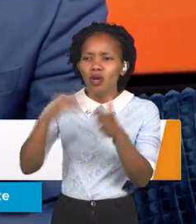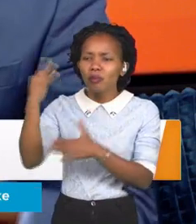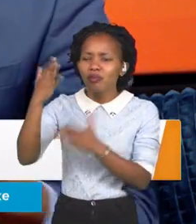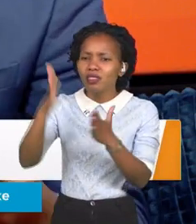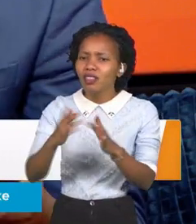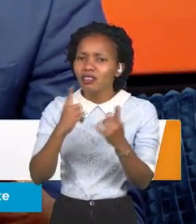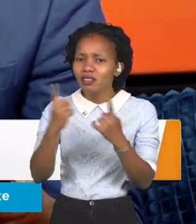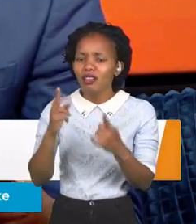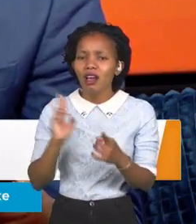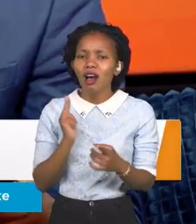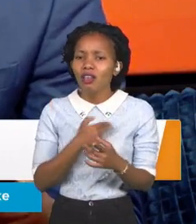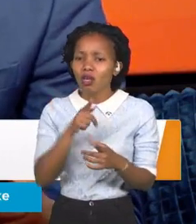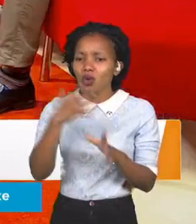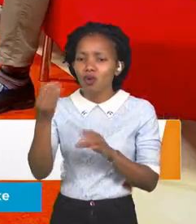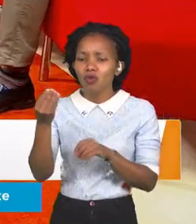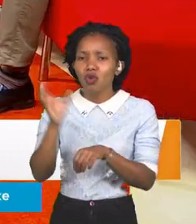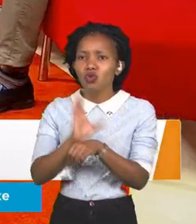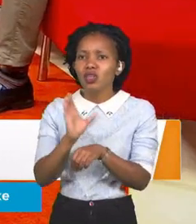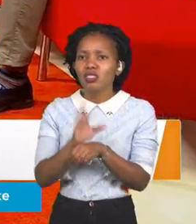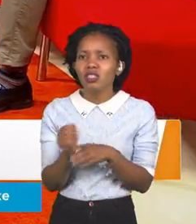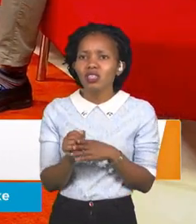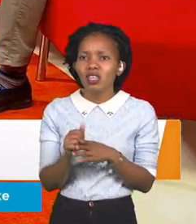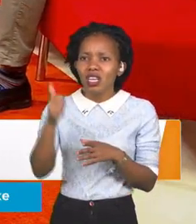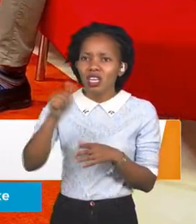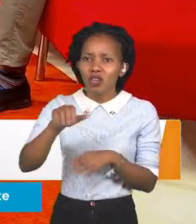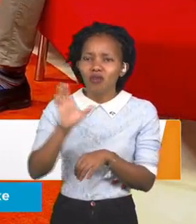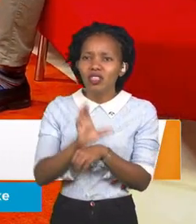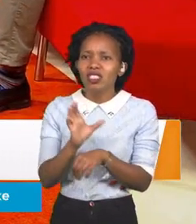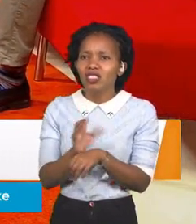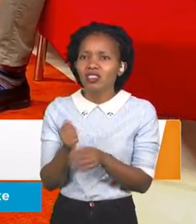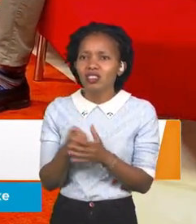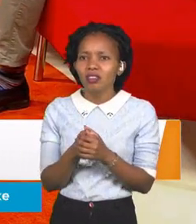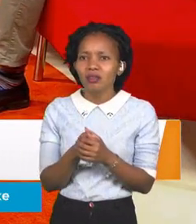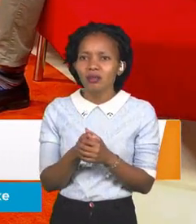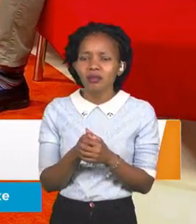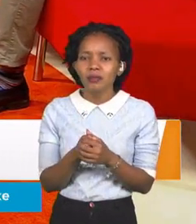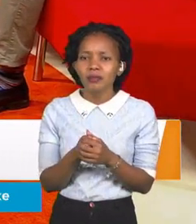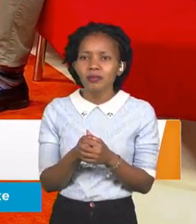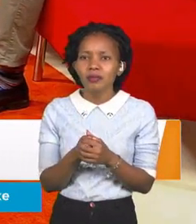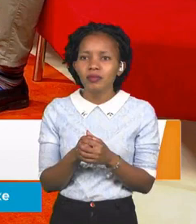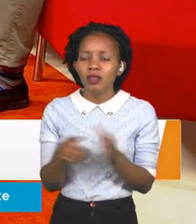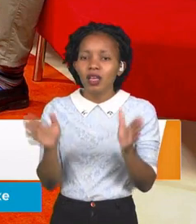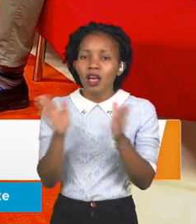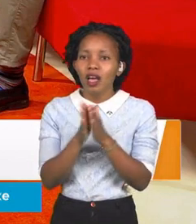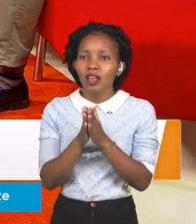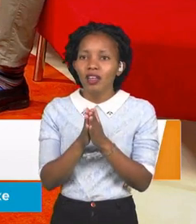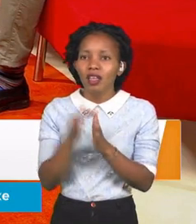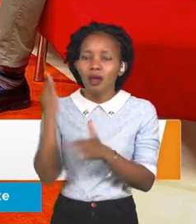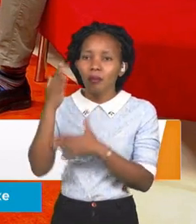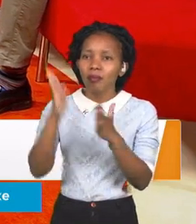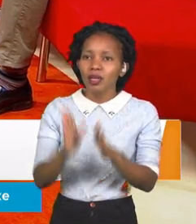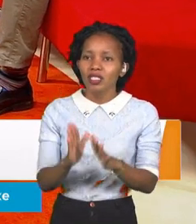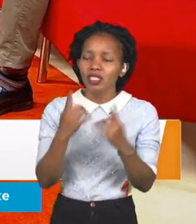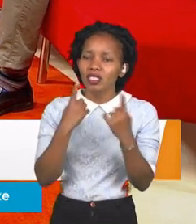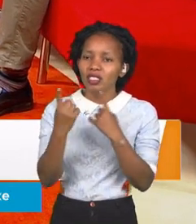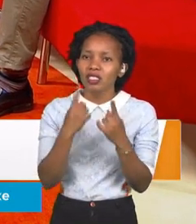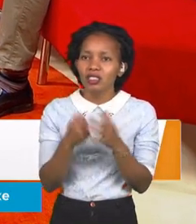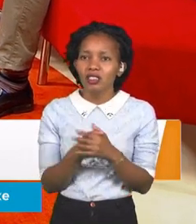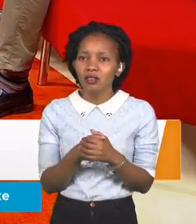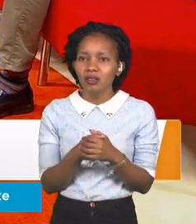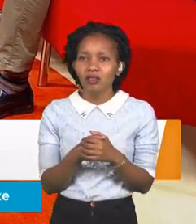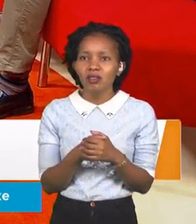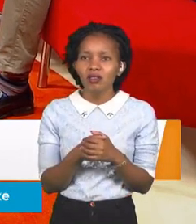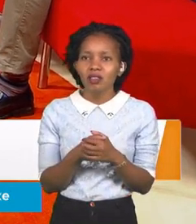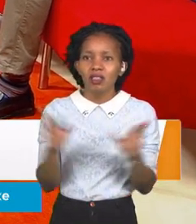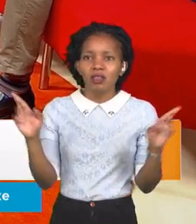us. Have you ever gone to a church, any of the churches, no matter how small or big, and the pastor says,